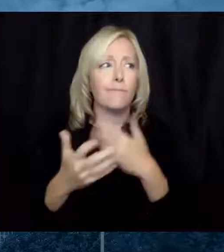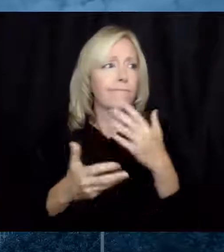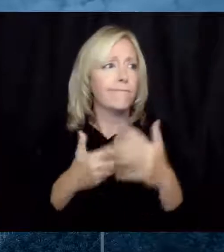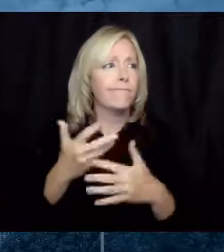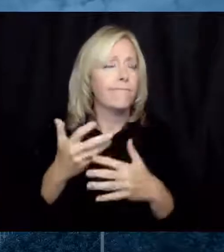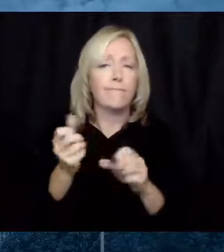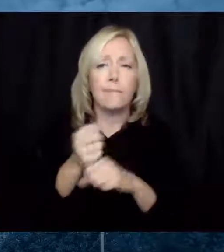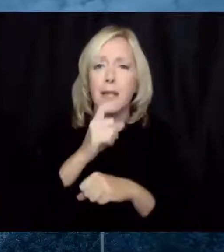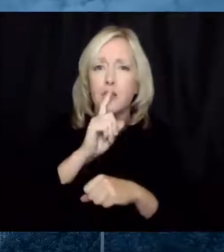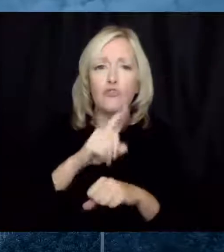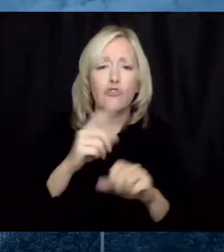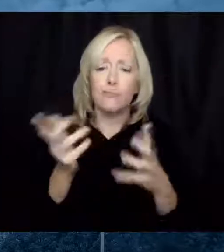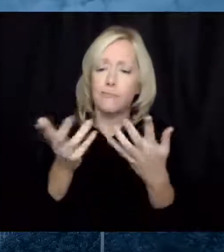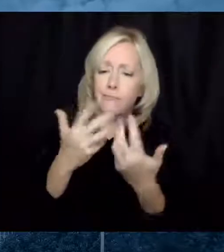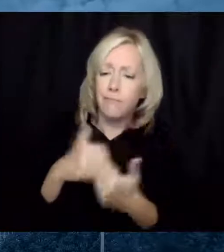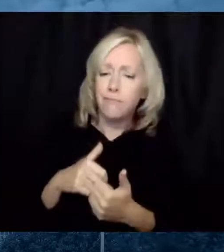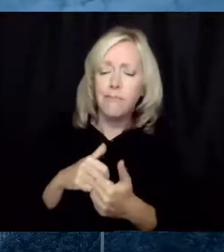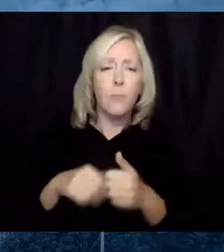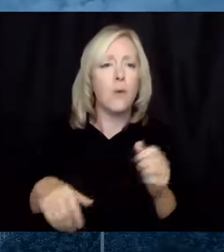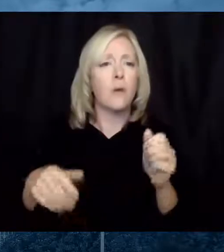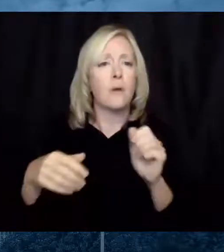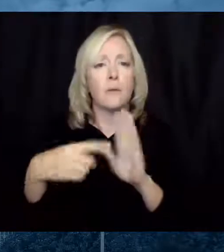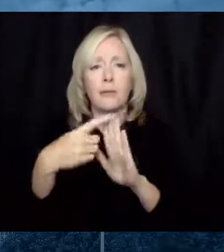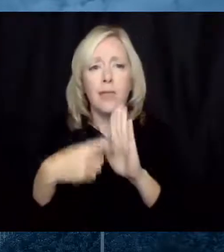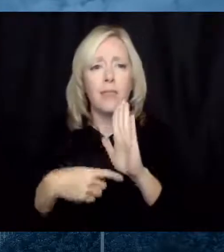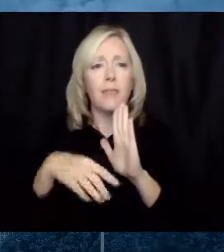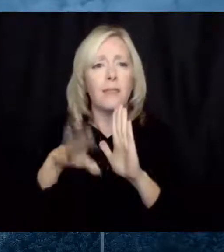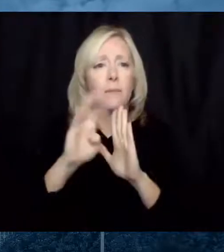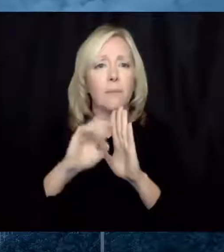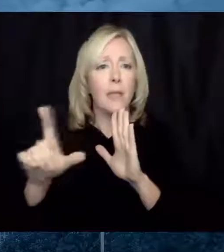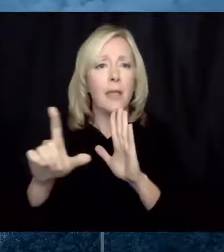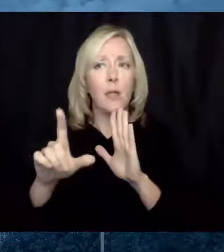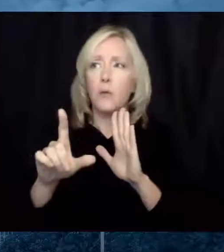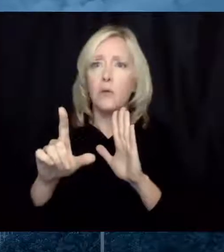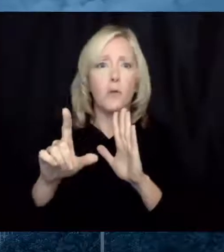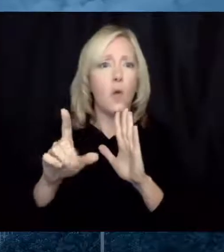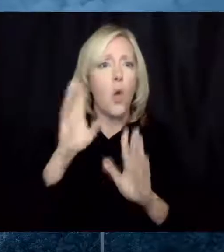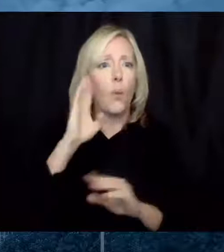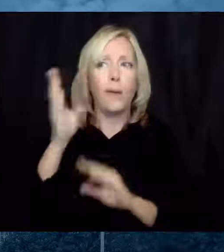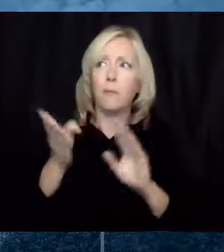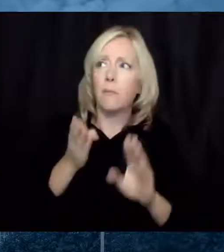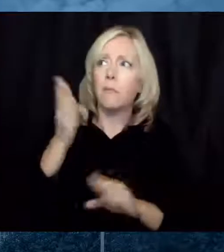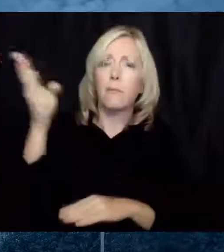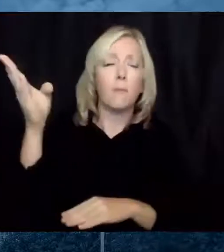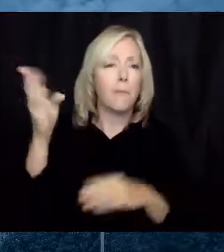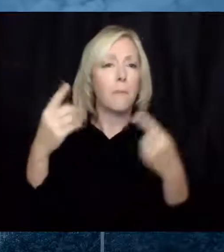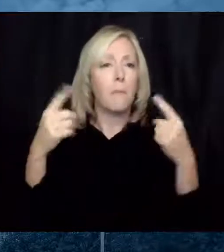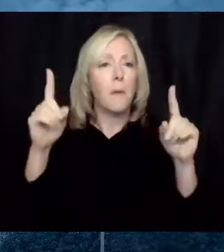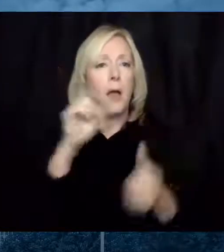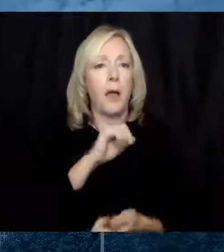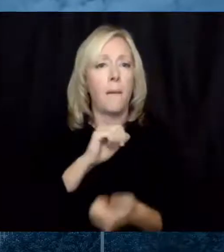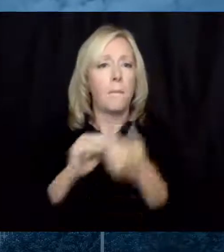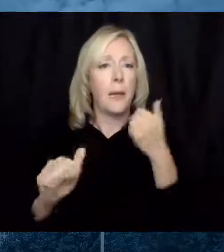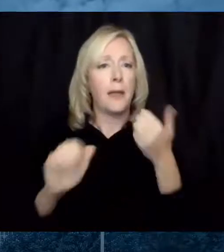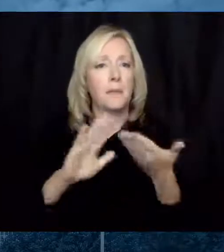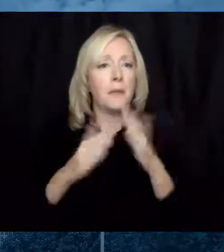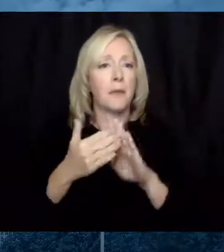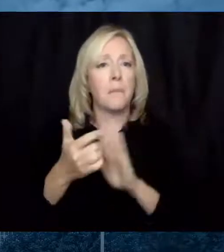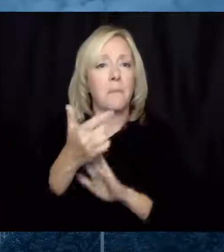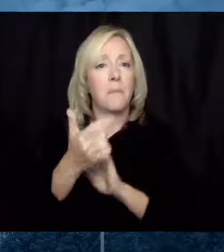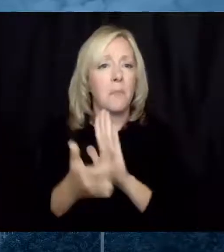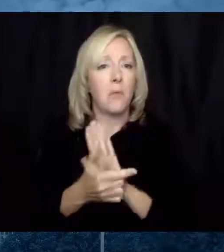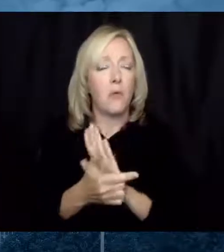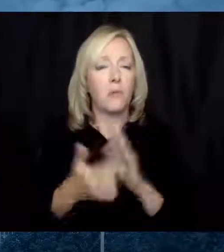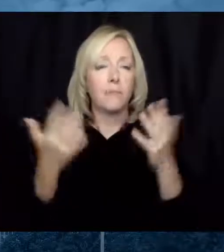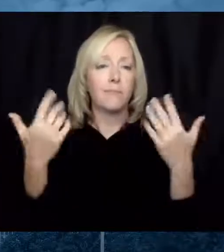ensuring that, you know, that this bill one day would find its way to being passed.